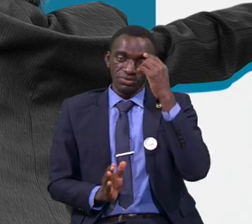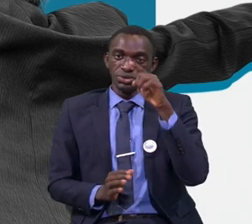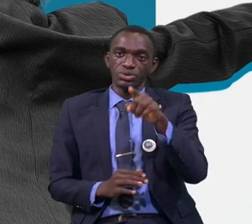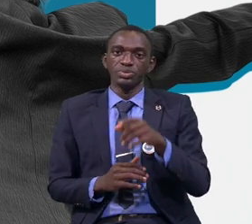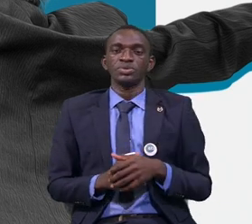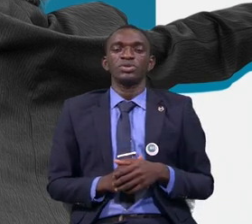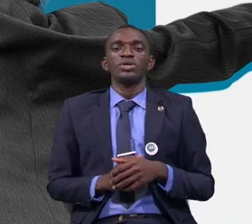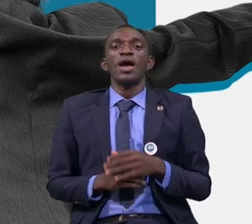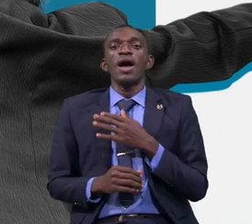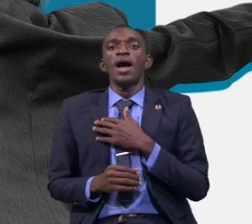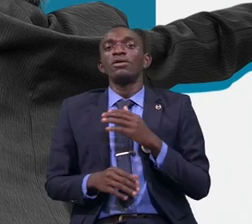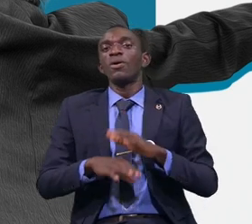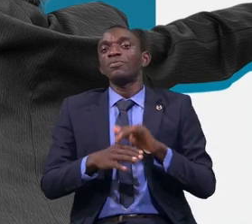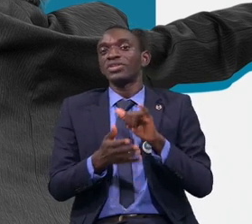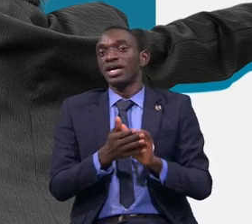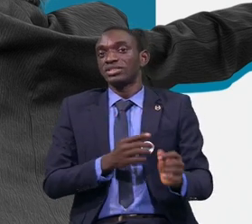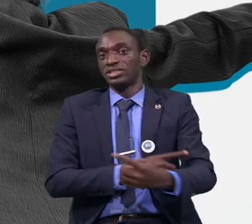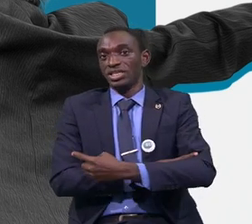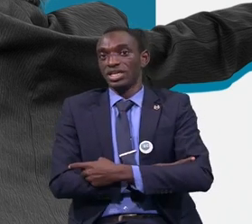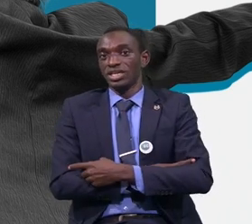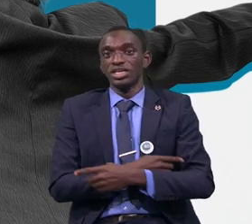And on that day, he will speak to you.